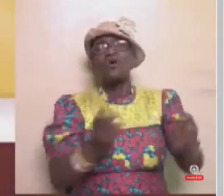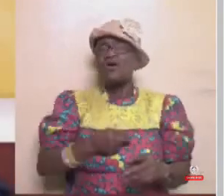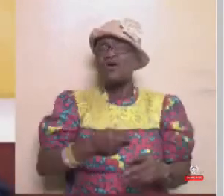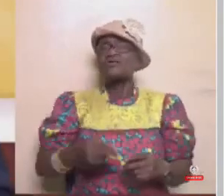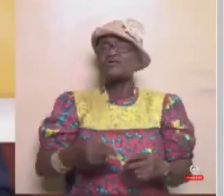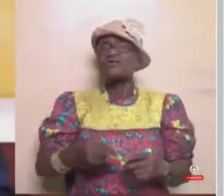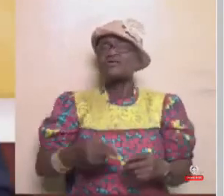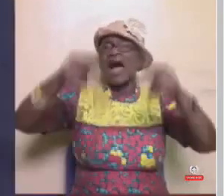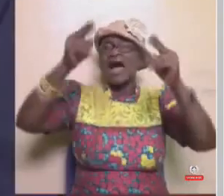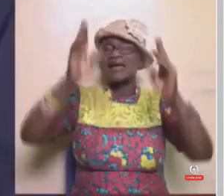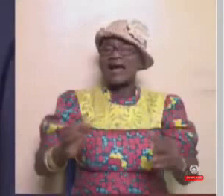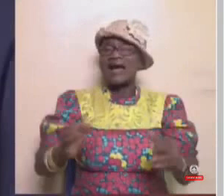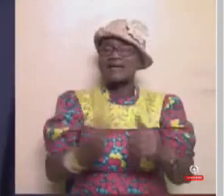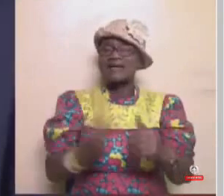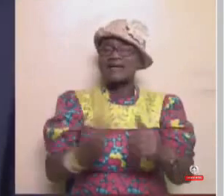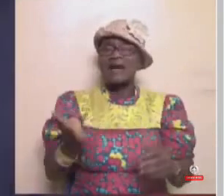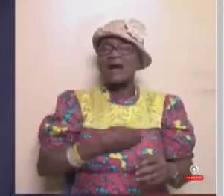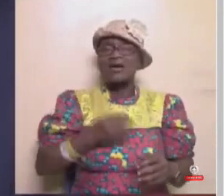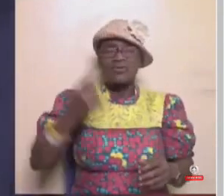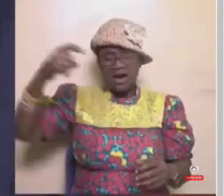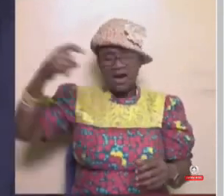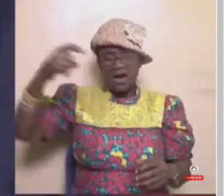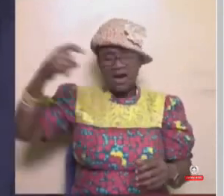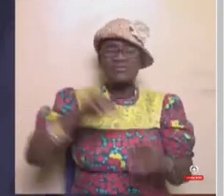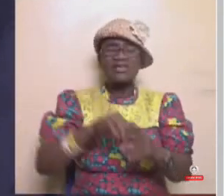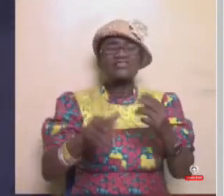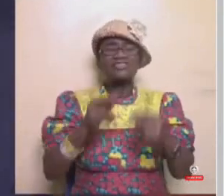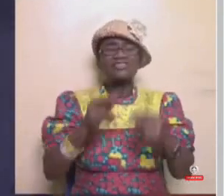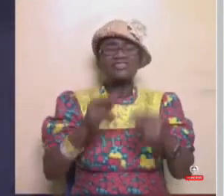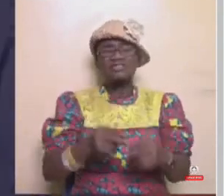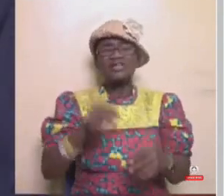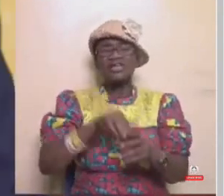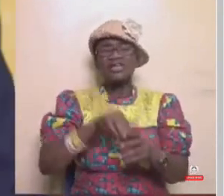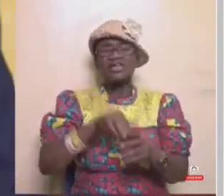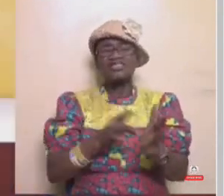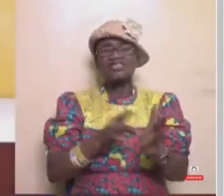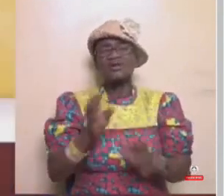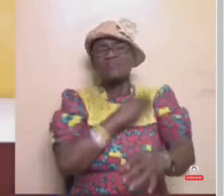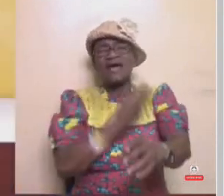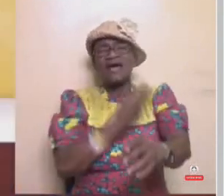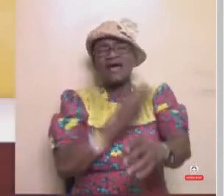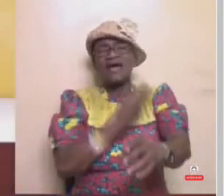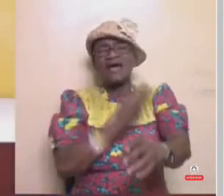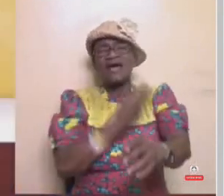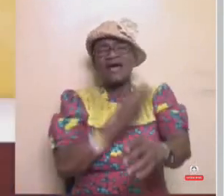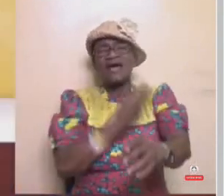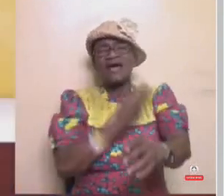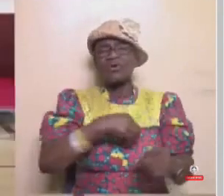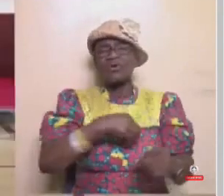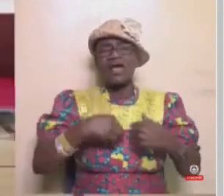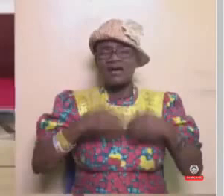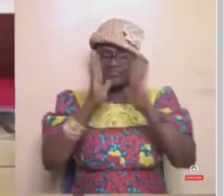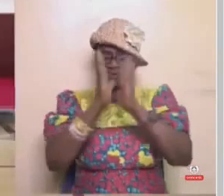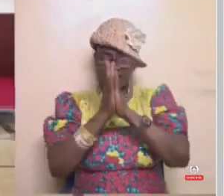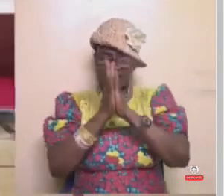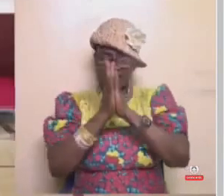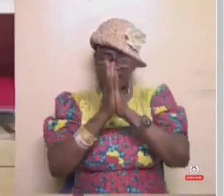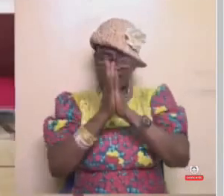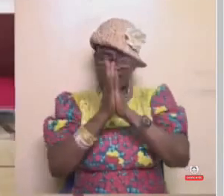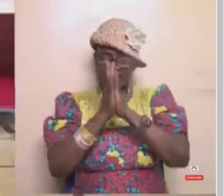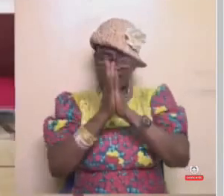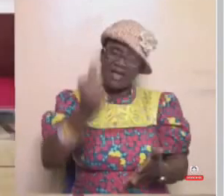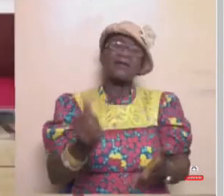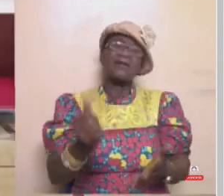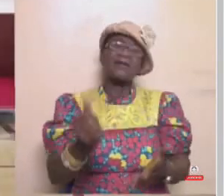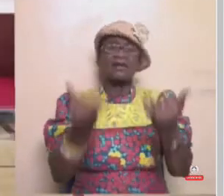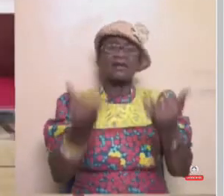Jesus' Amen. Name. In Jesus' mighty name we are praying. Amen. Amen. Now we want to